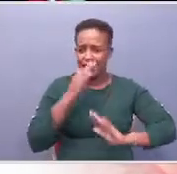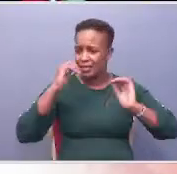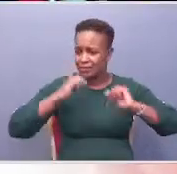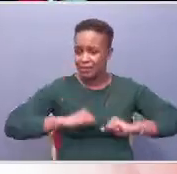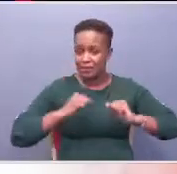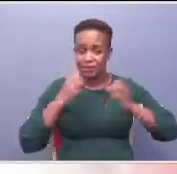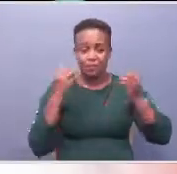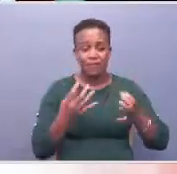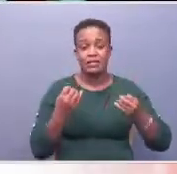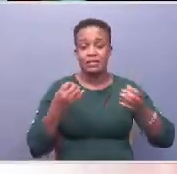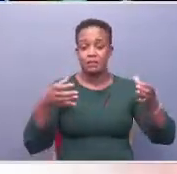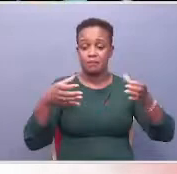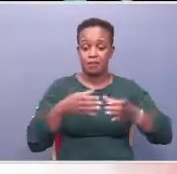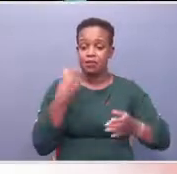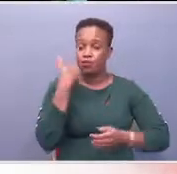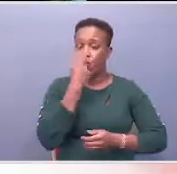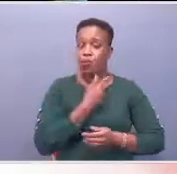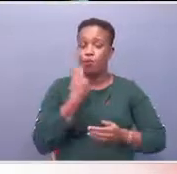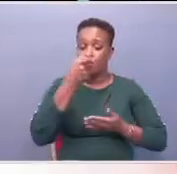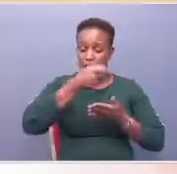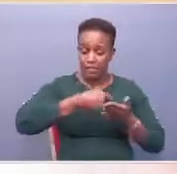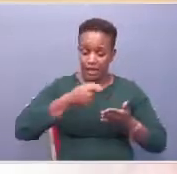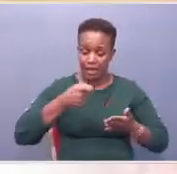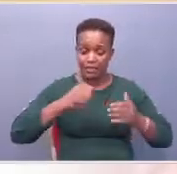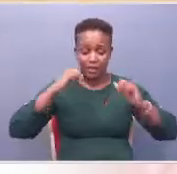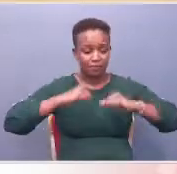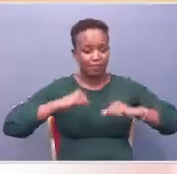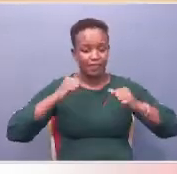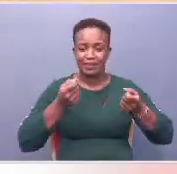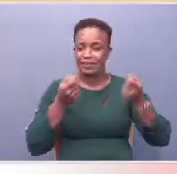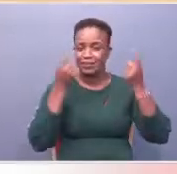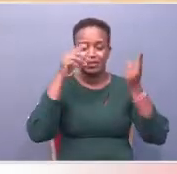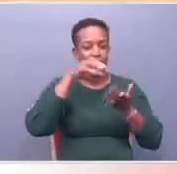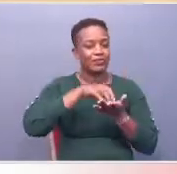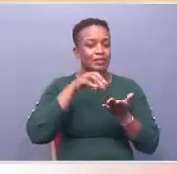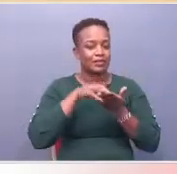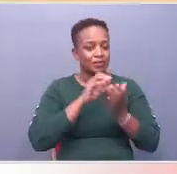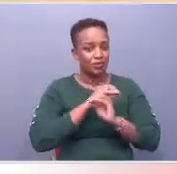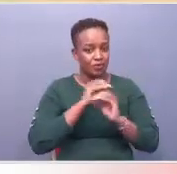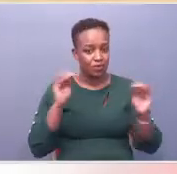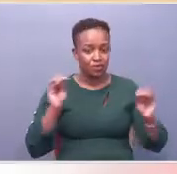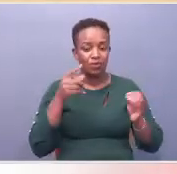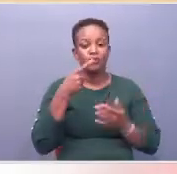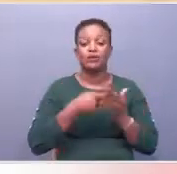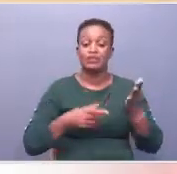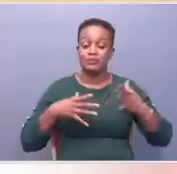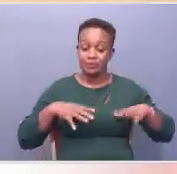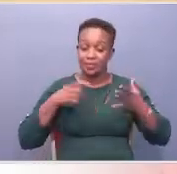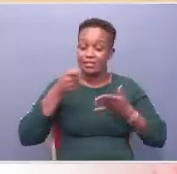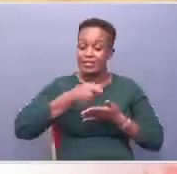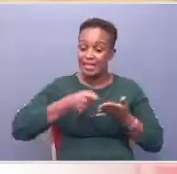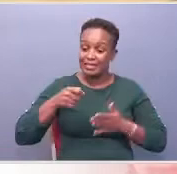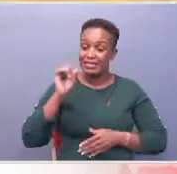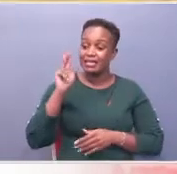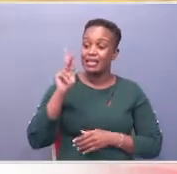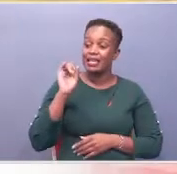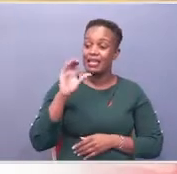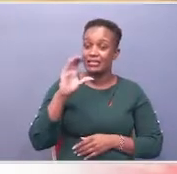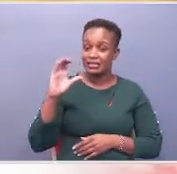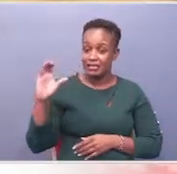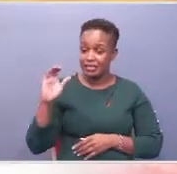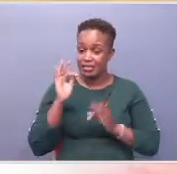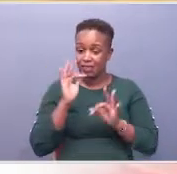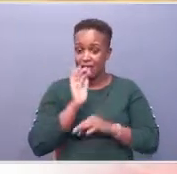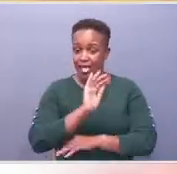the parties that signed the deal may have not understood the content. Even what people signed at KICC, if I ask all those secretaries